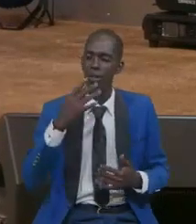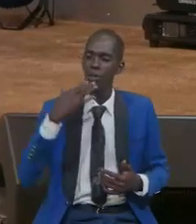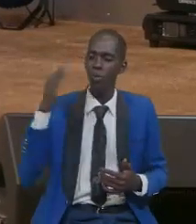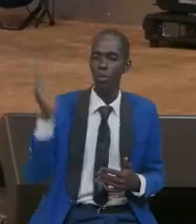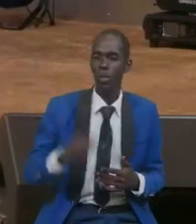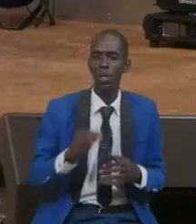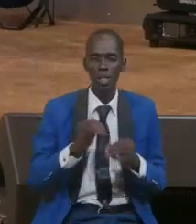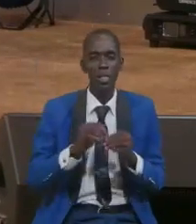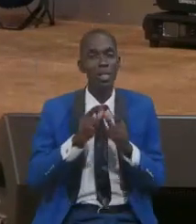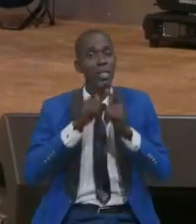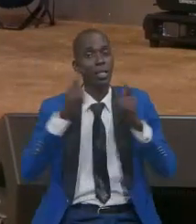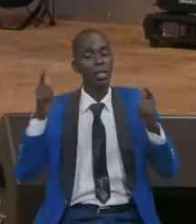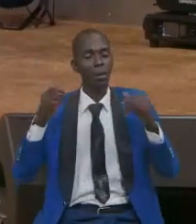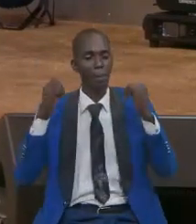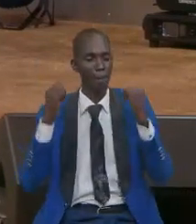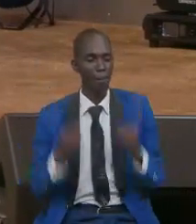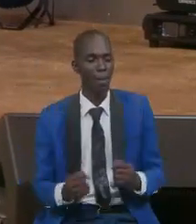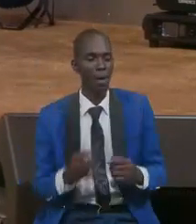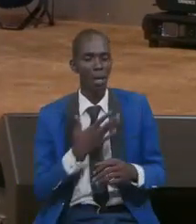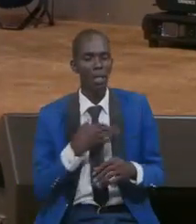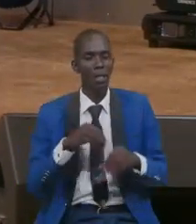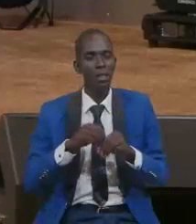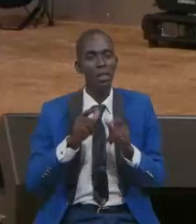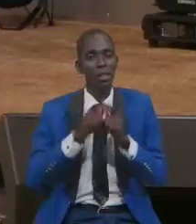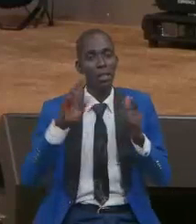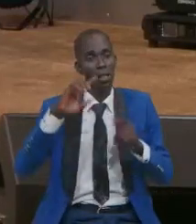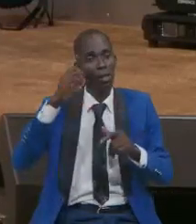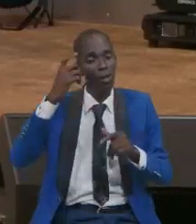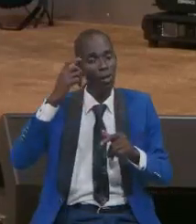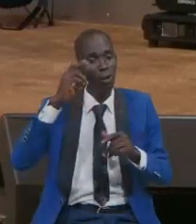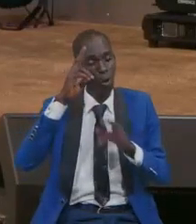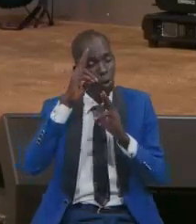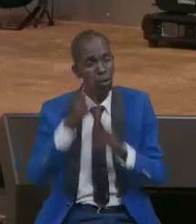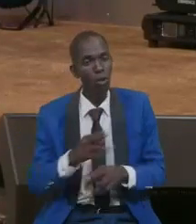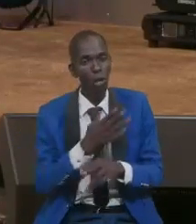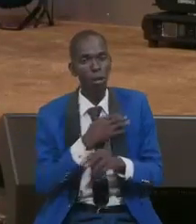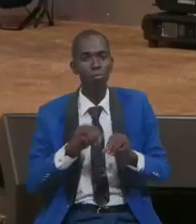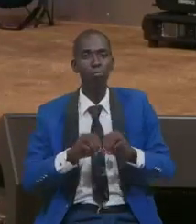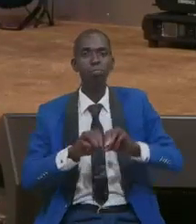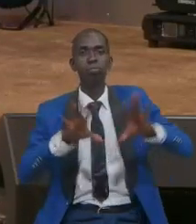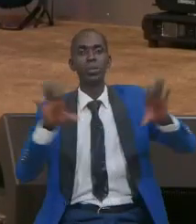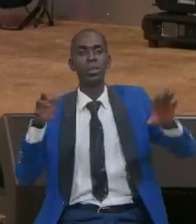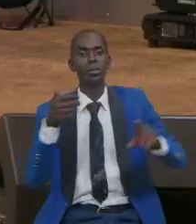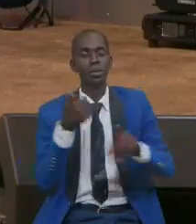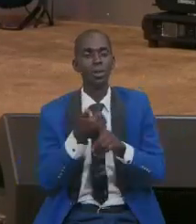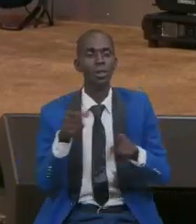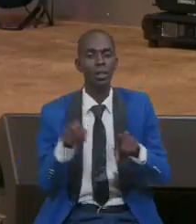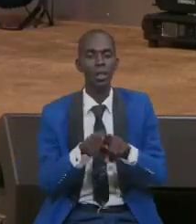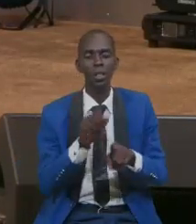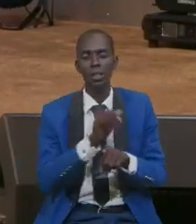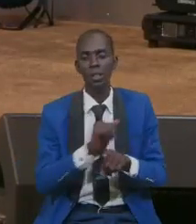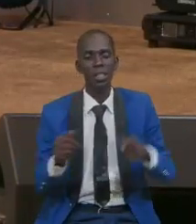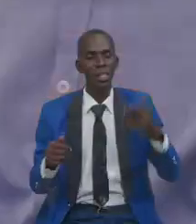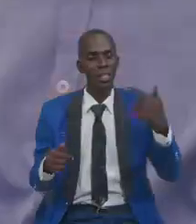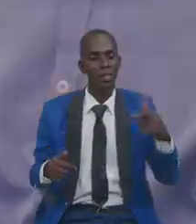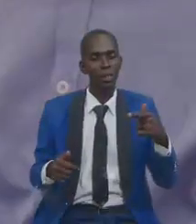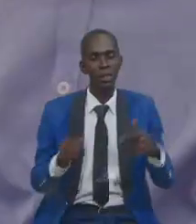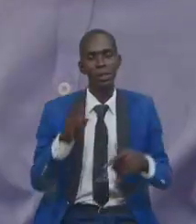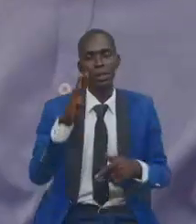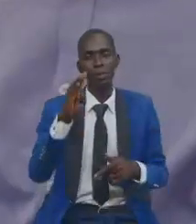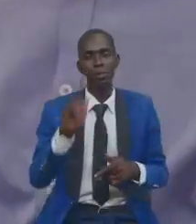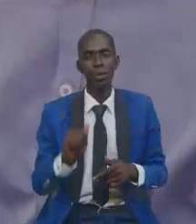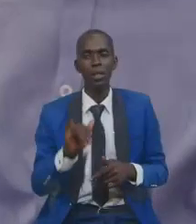honor, and spreading himself like a green bear tree. Look at verse 36. In verse